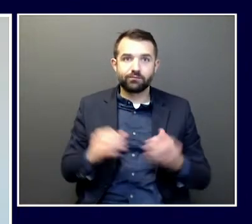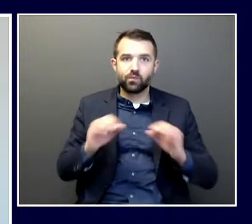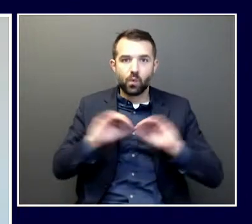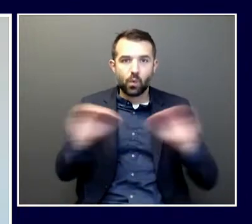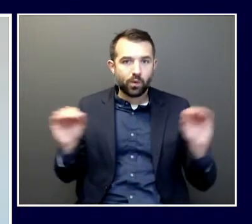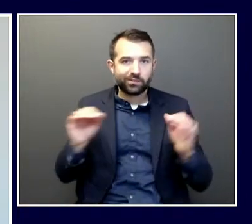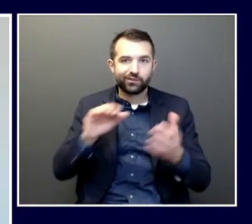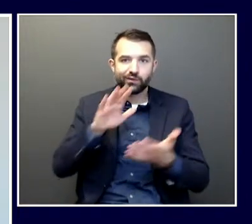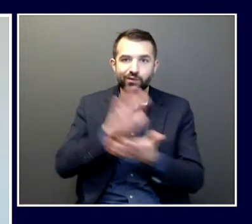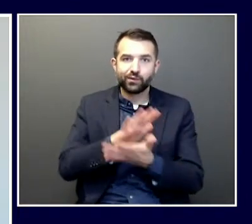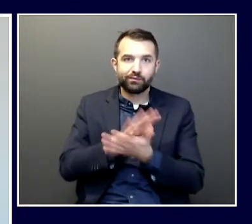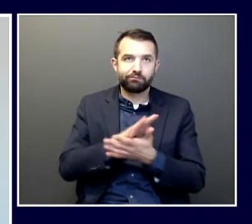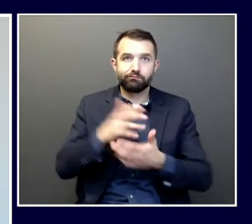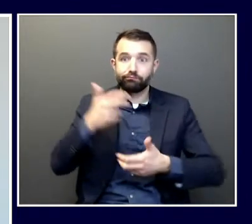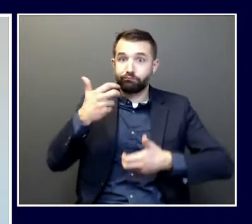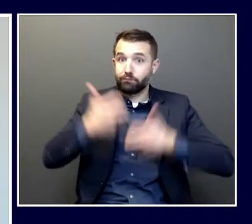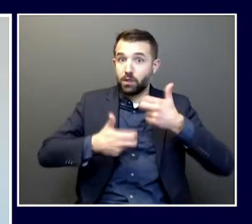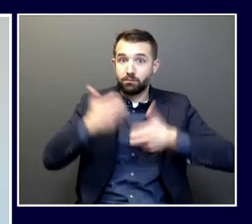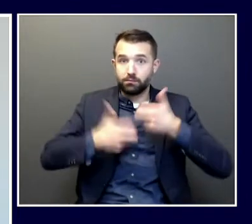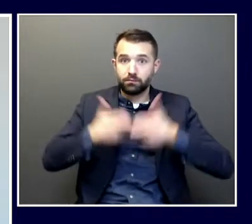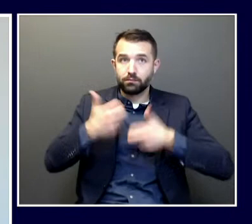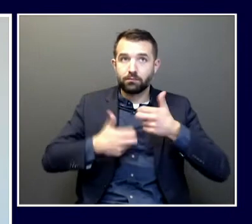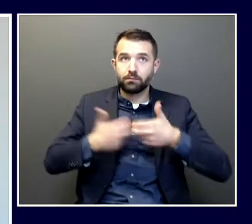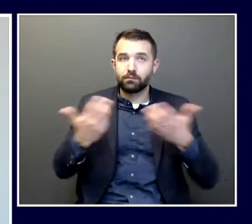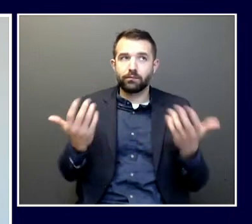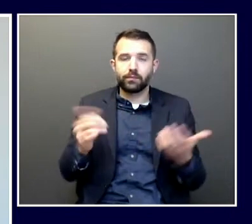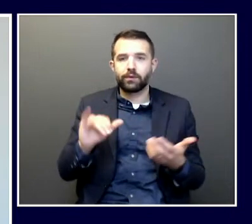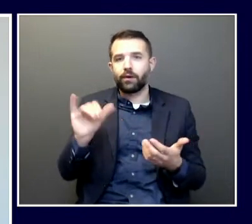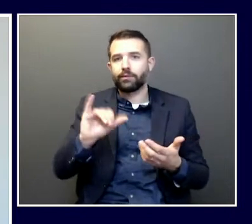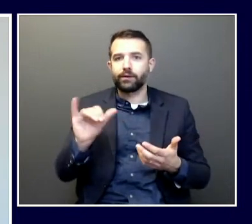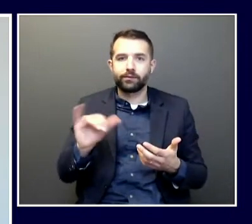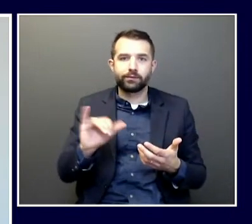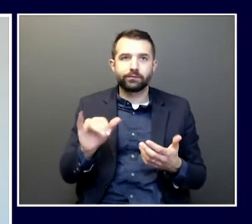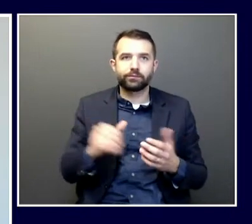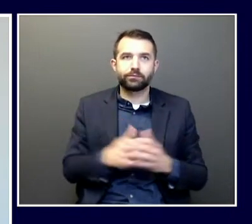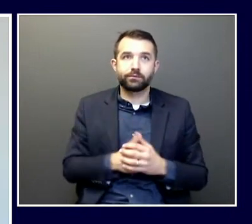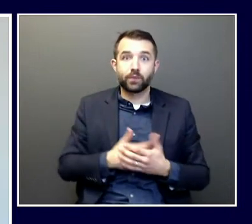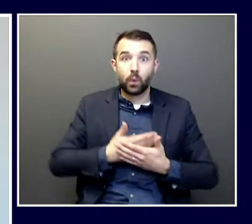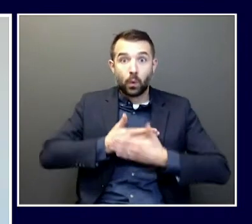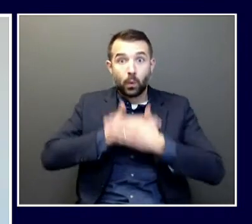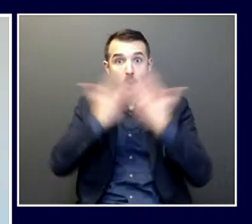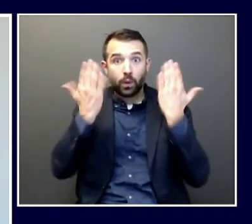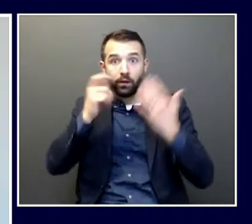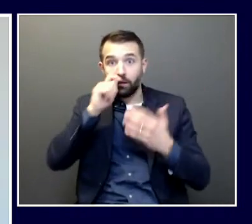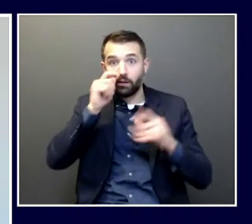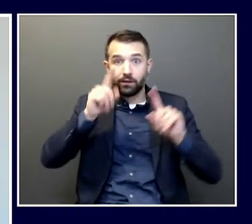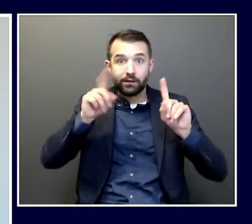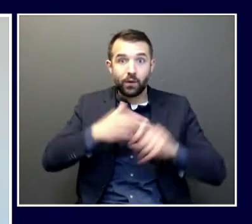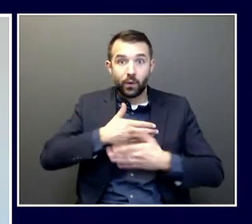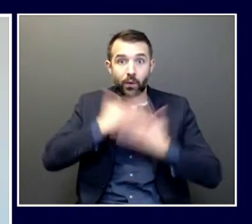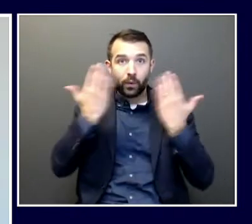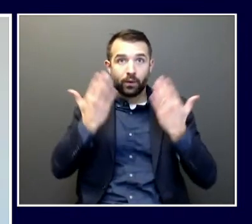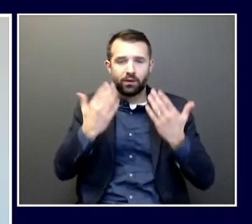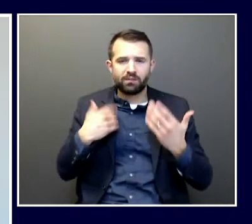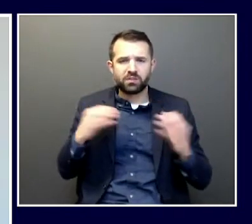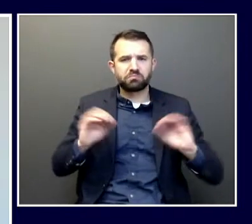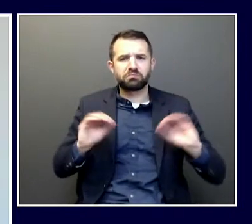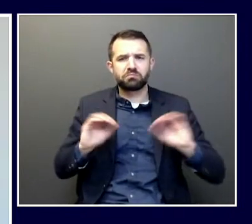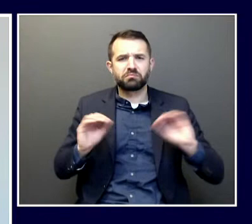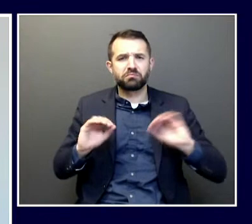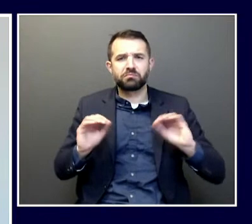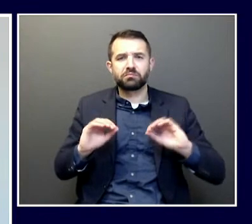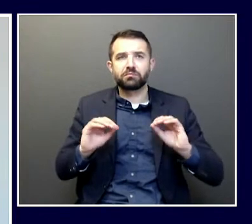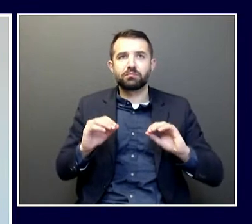assistance that is provided by the company that we partner with to do this. We have also a team of